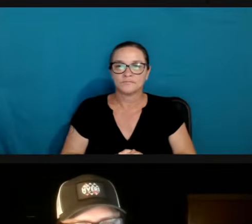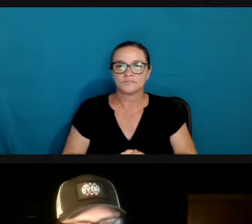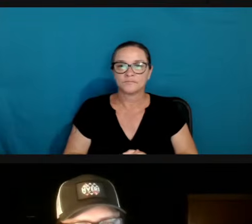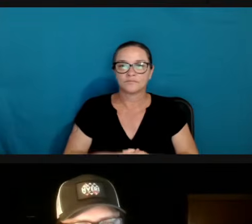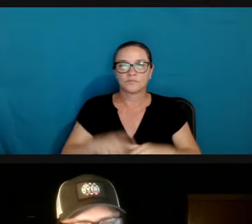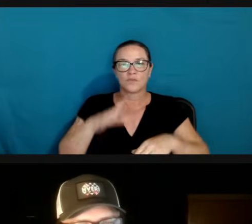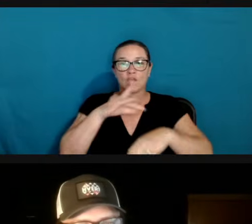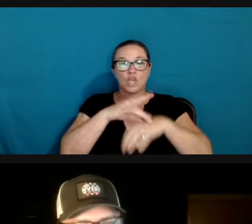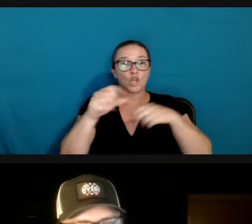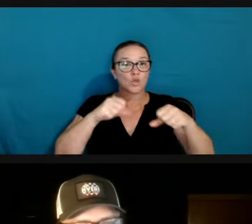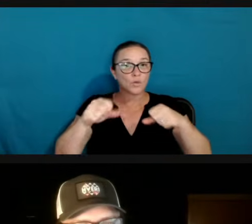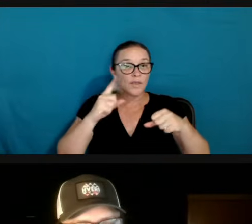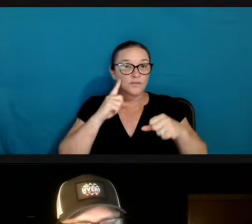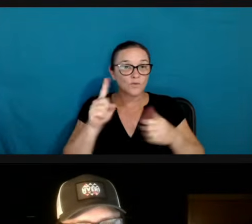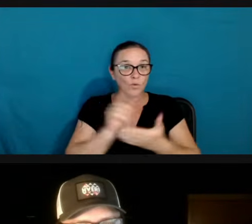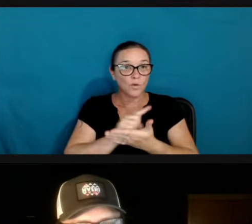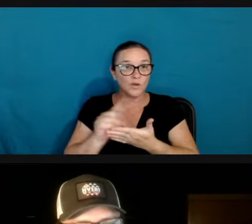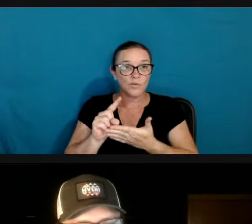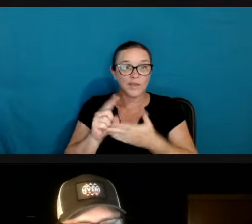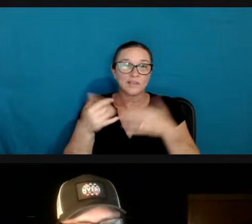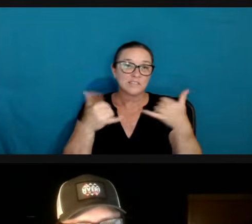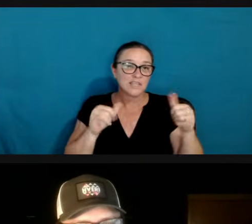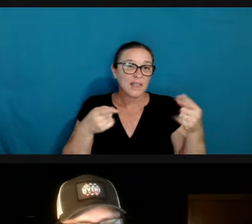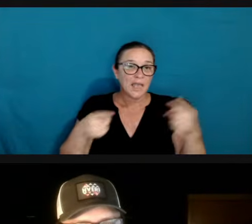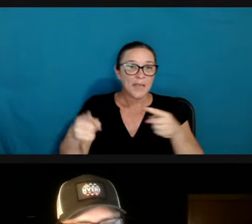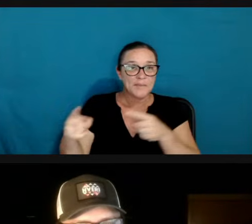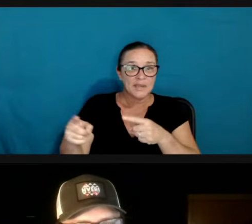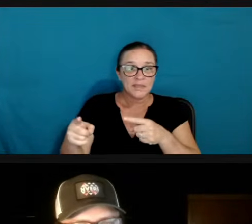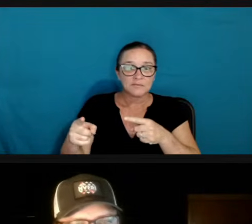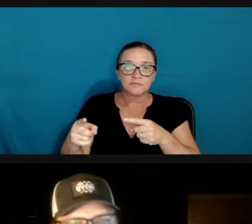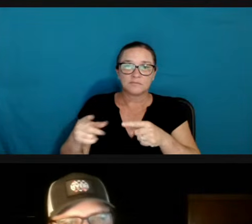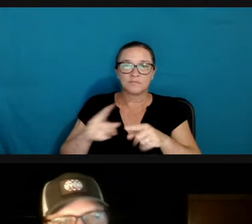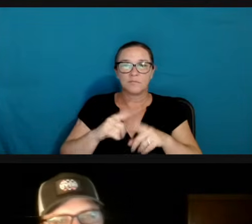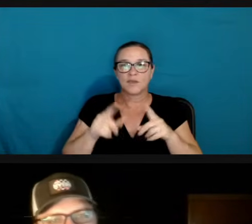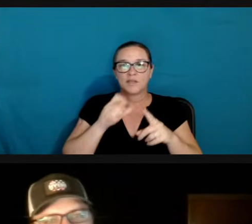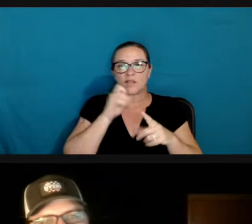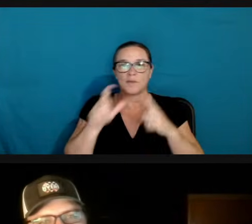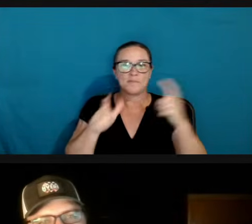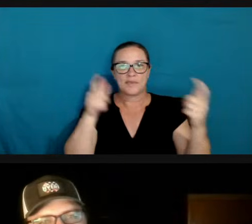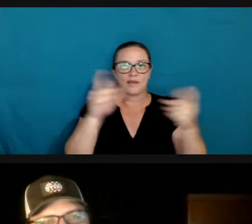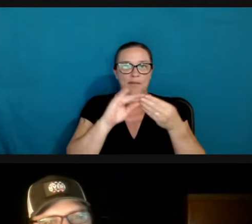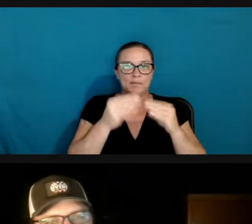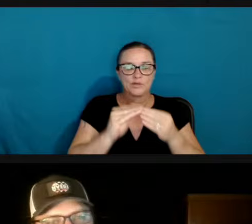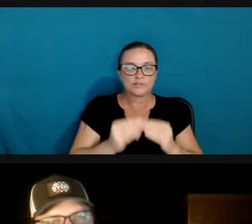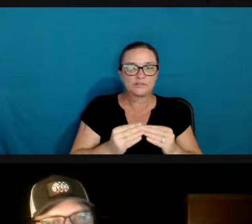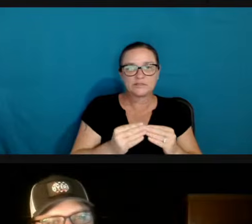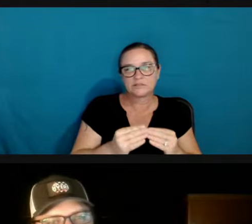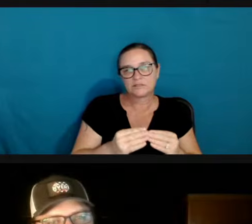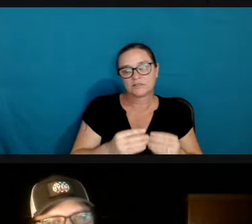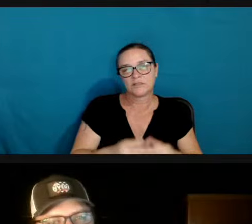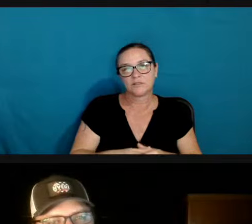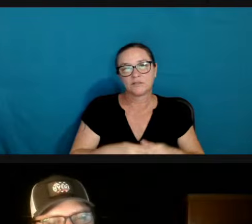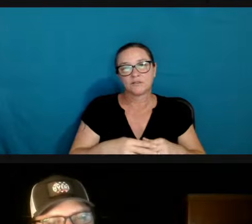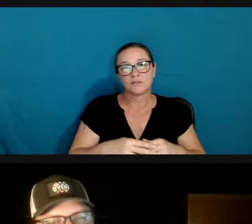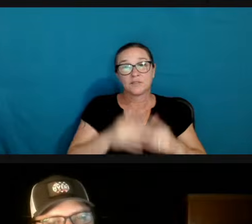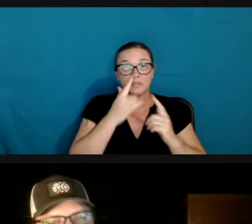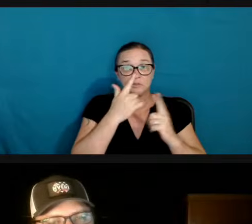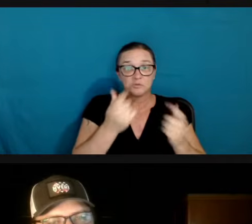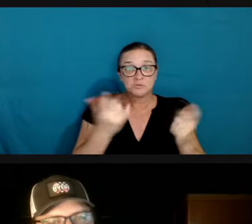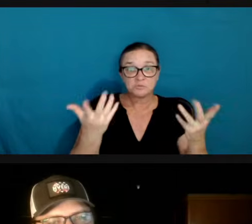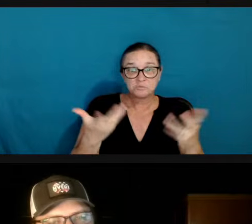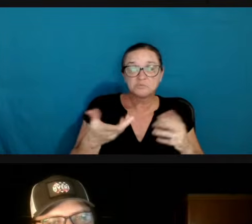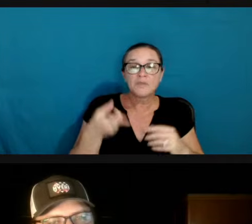Earthquakes over the last week, they're still occurring, just not at any crazy rates. If anything, what's interesting is that